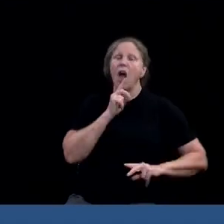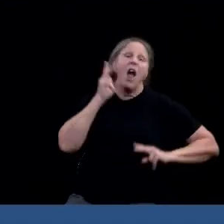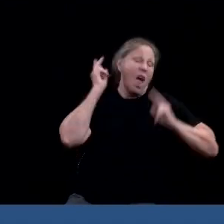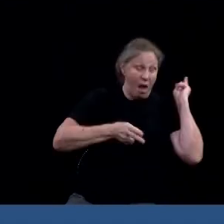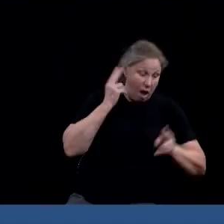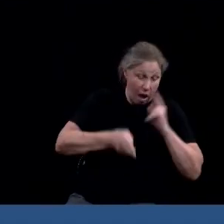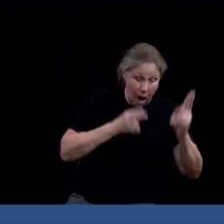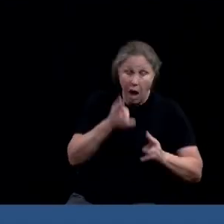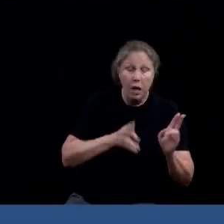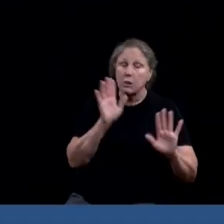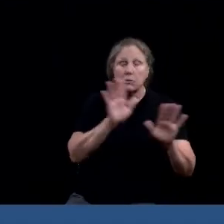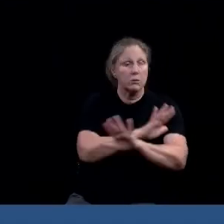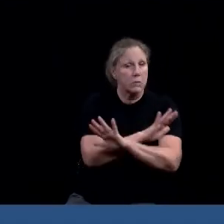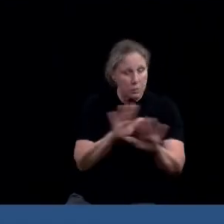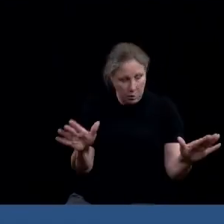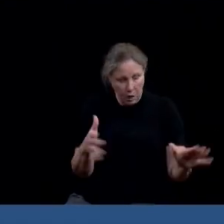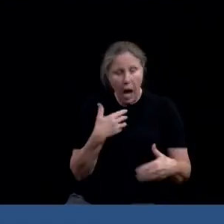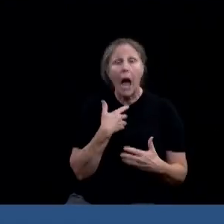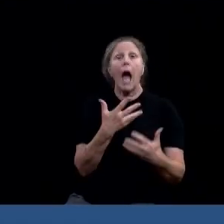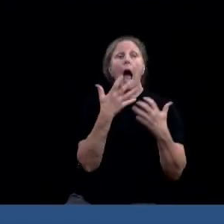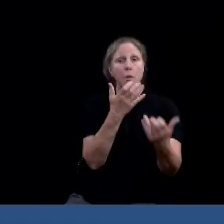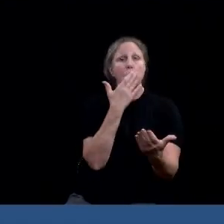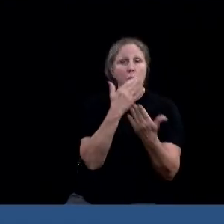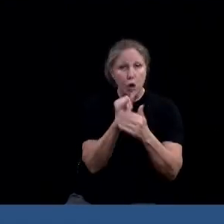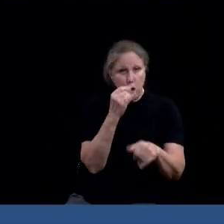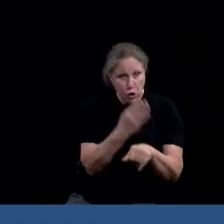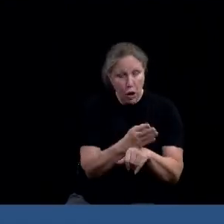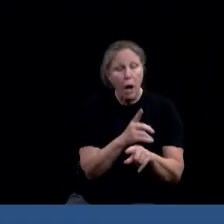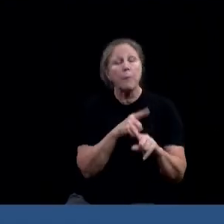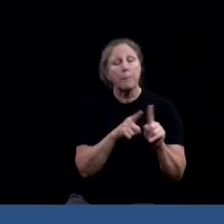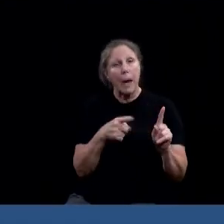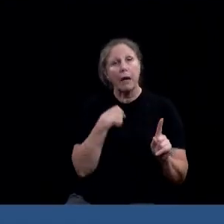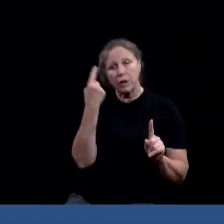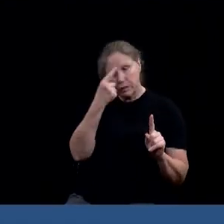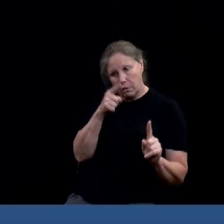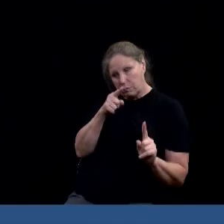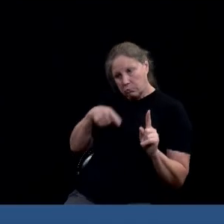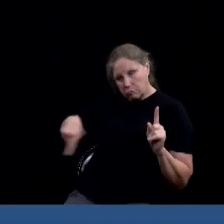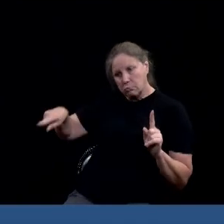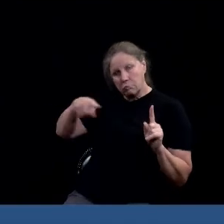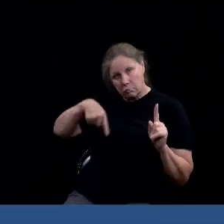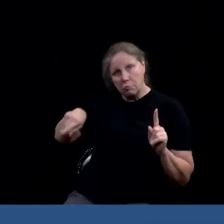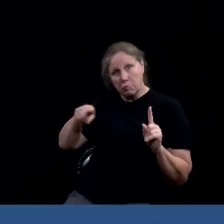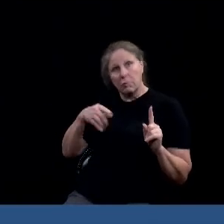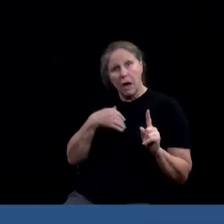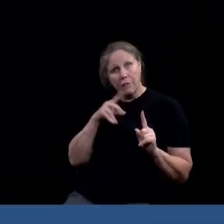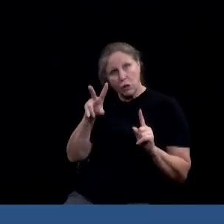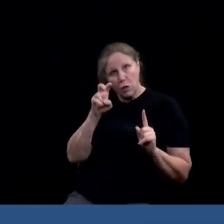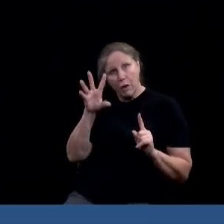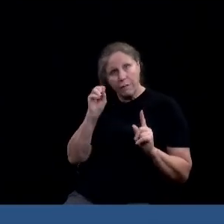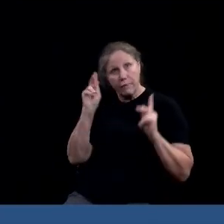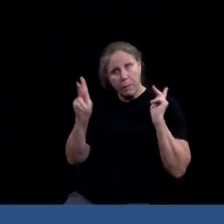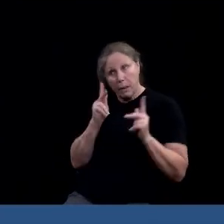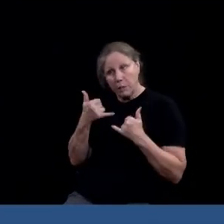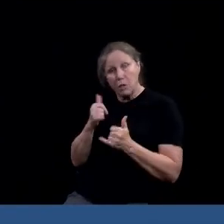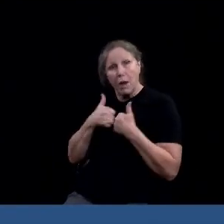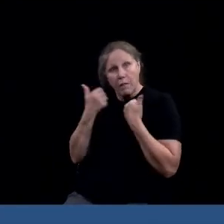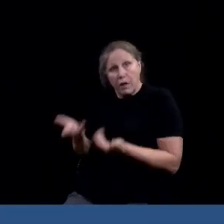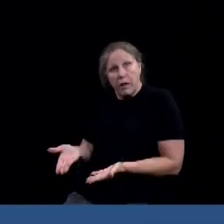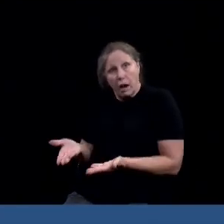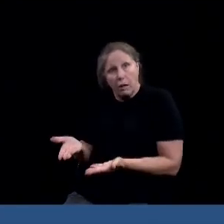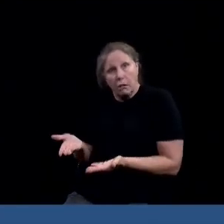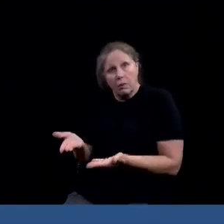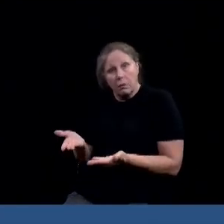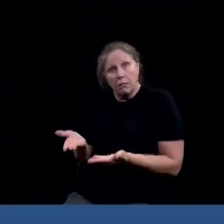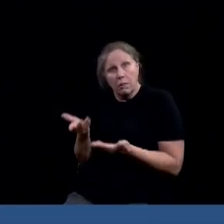but I have to take into consideration that we have 250 households, and there's not just one person in each of those